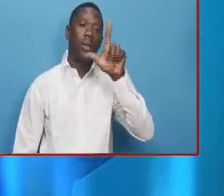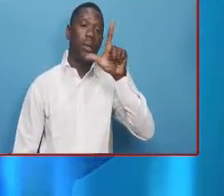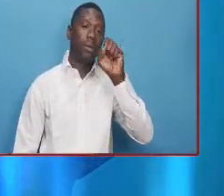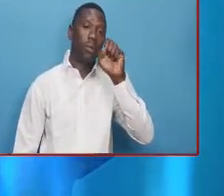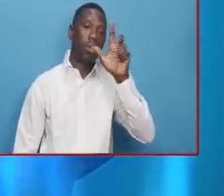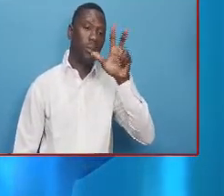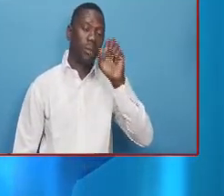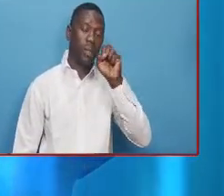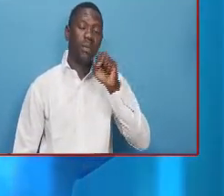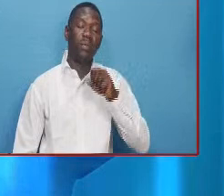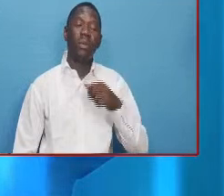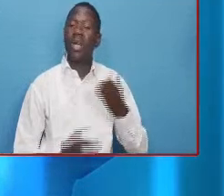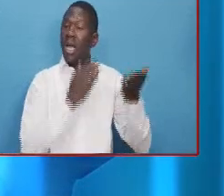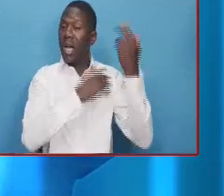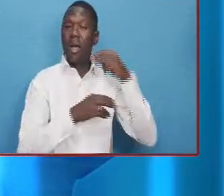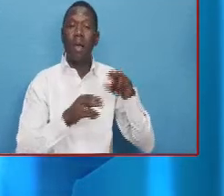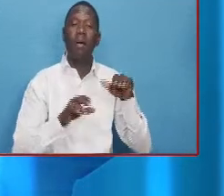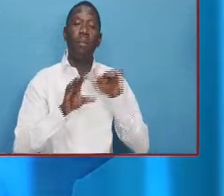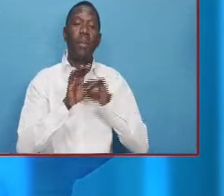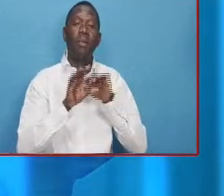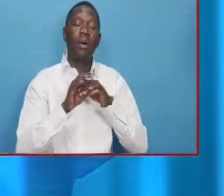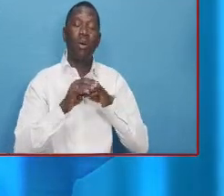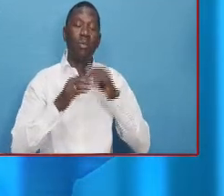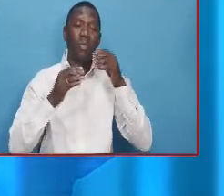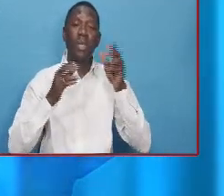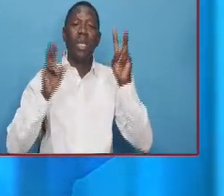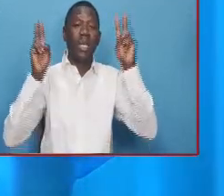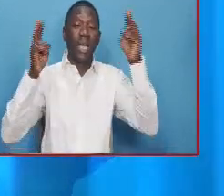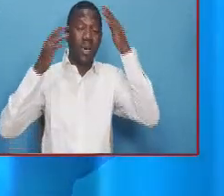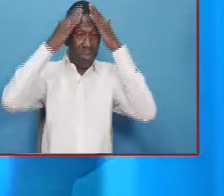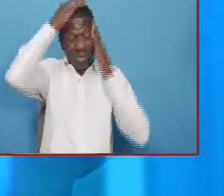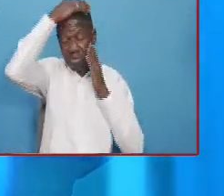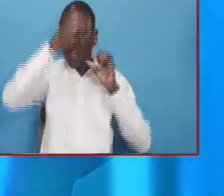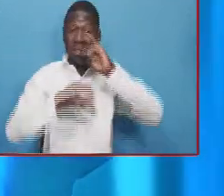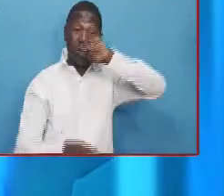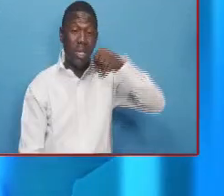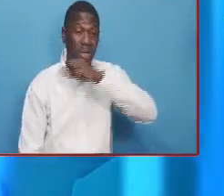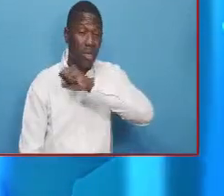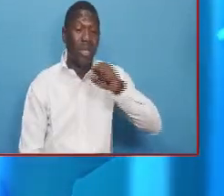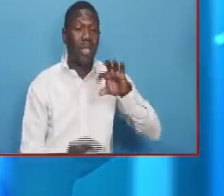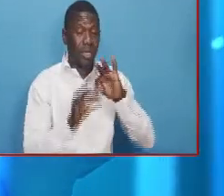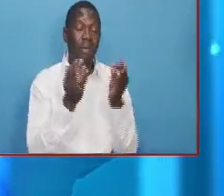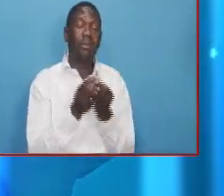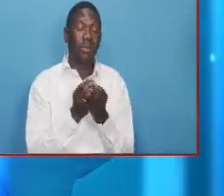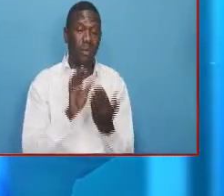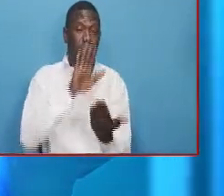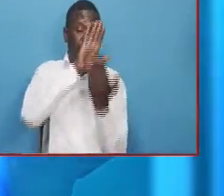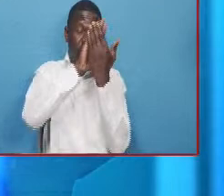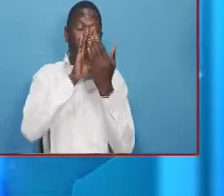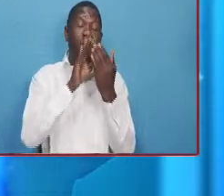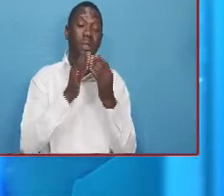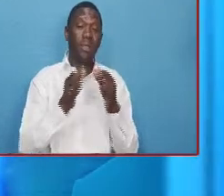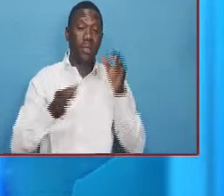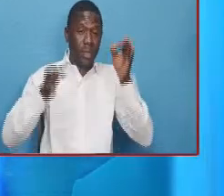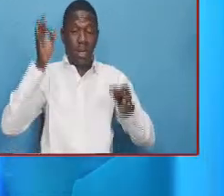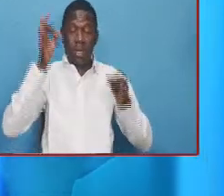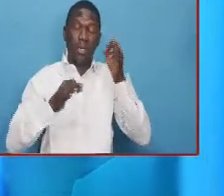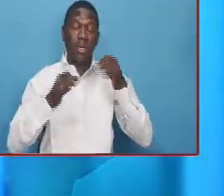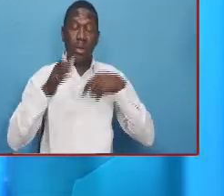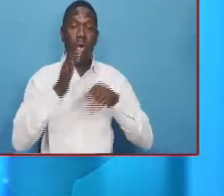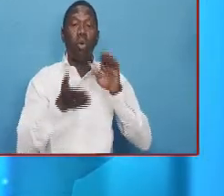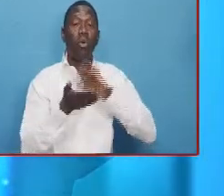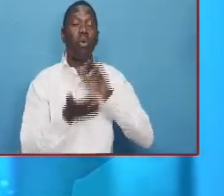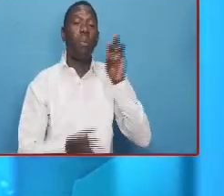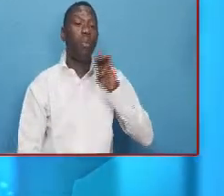Former member of the ex-President Jammeh's notorious hit squad, also known as the Junglers, is to face charges of crimes against humanity